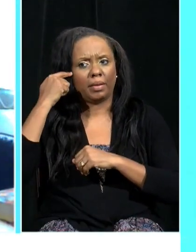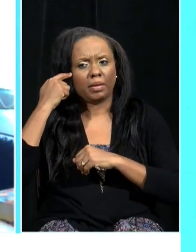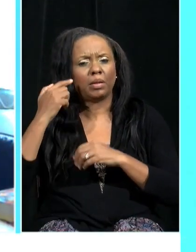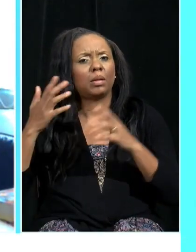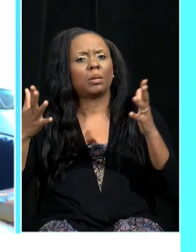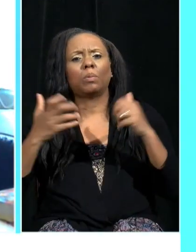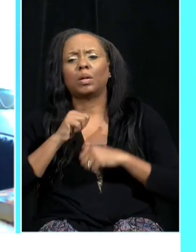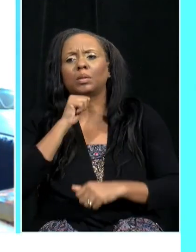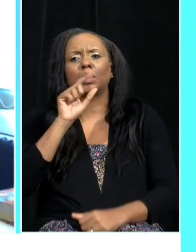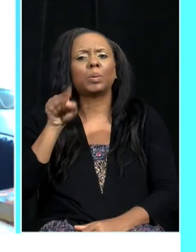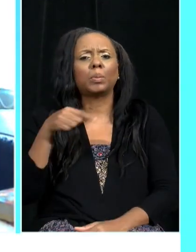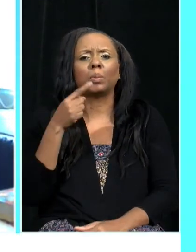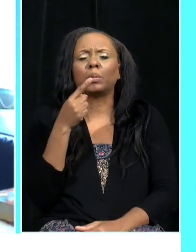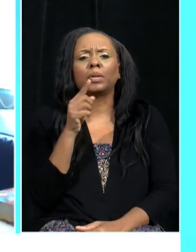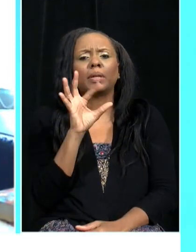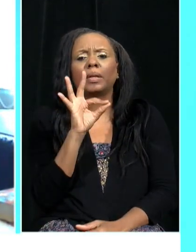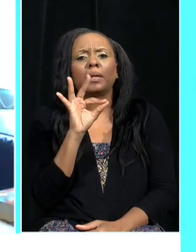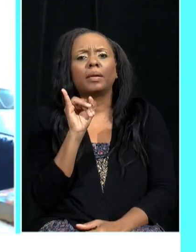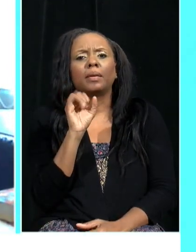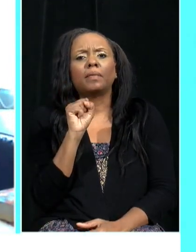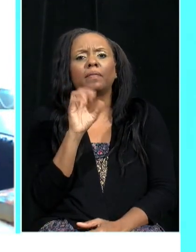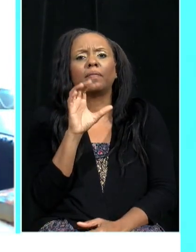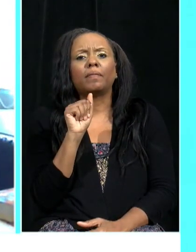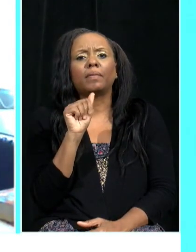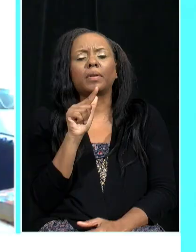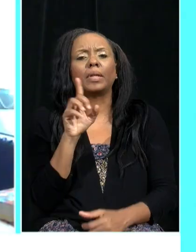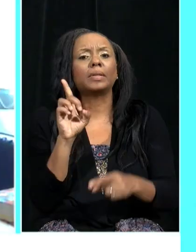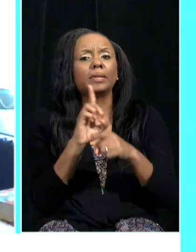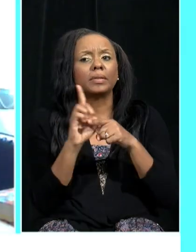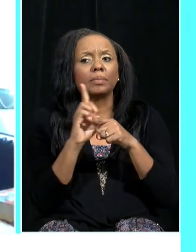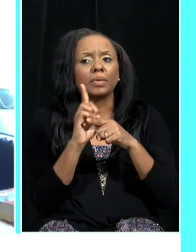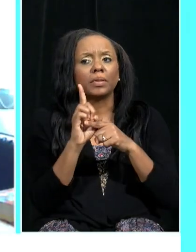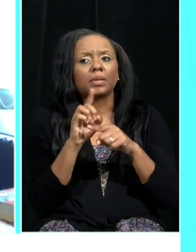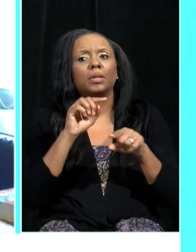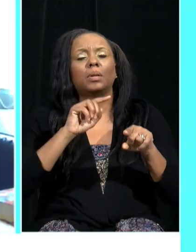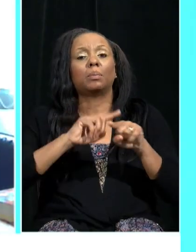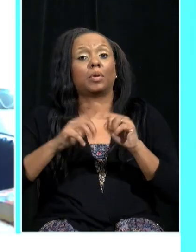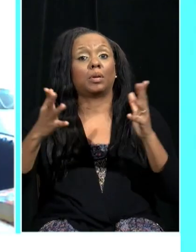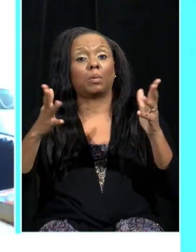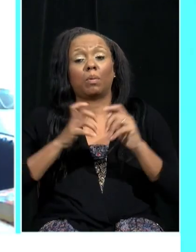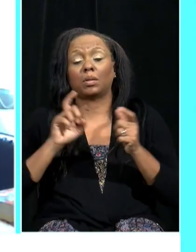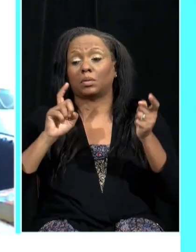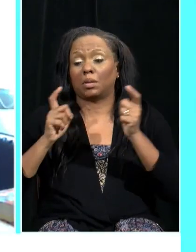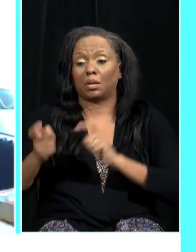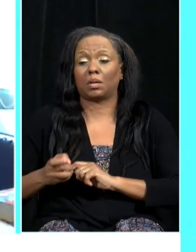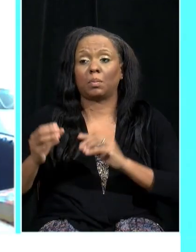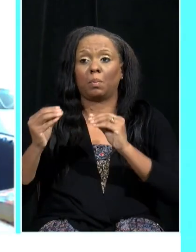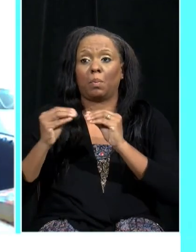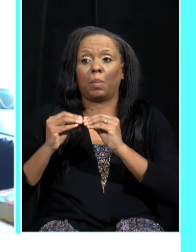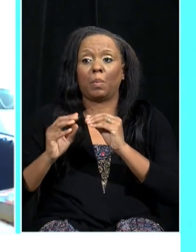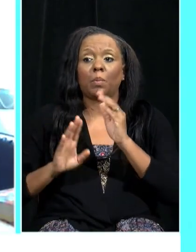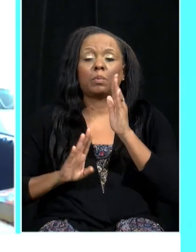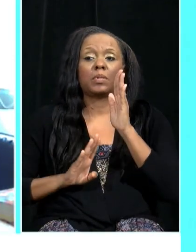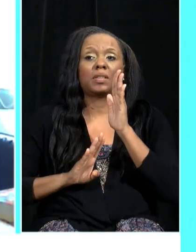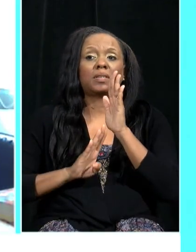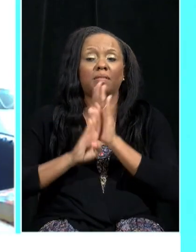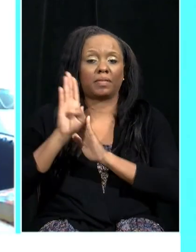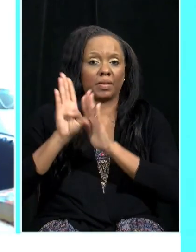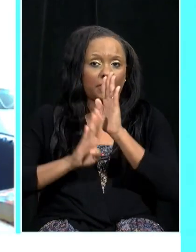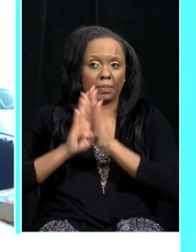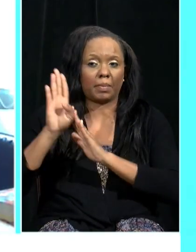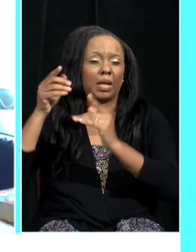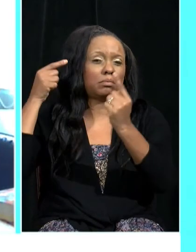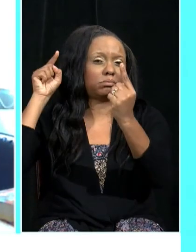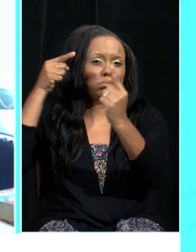just simply demonstrating fiscal discipline and move towards developmental um, pursuits